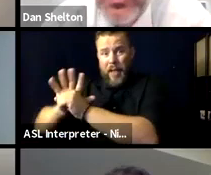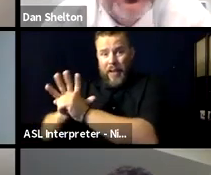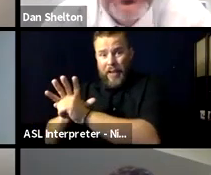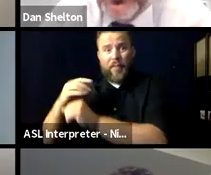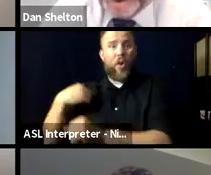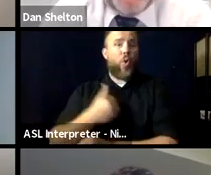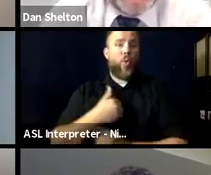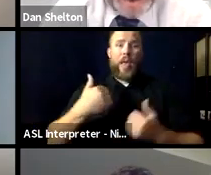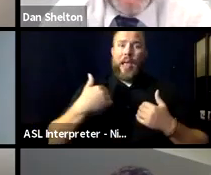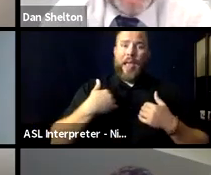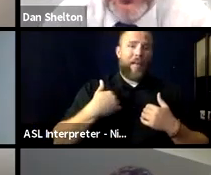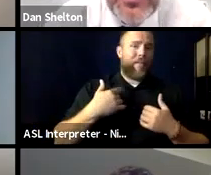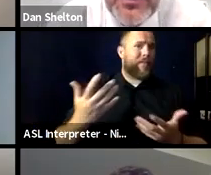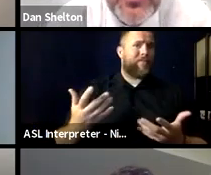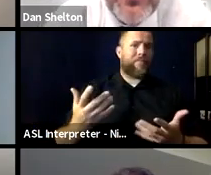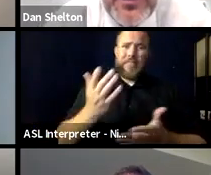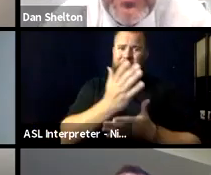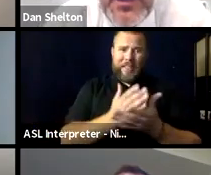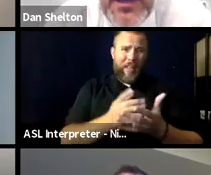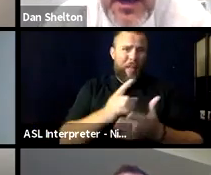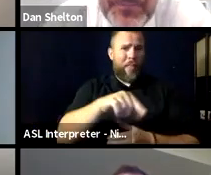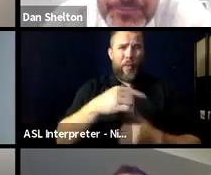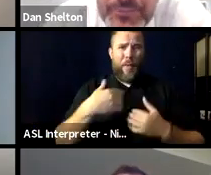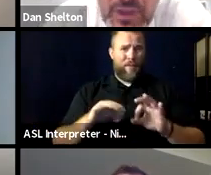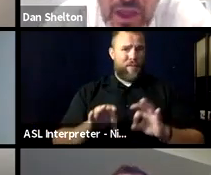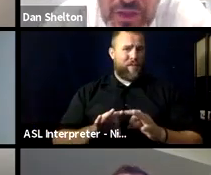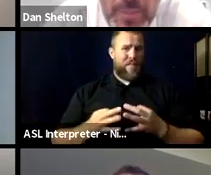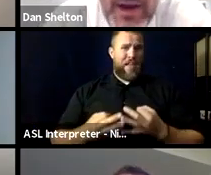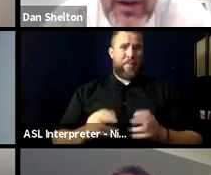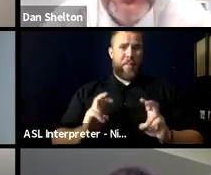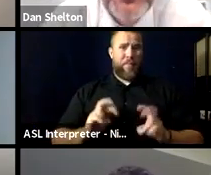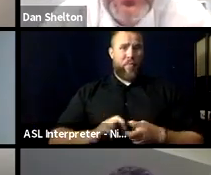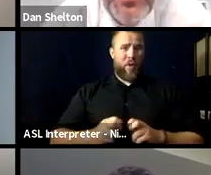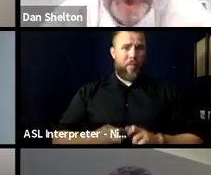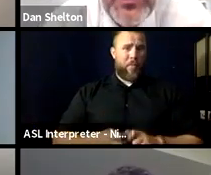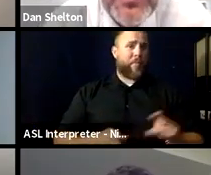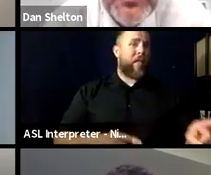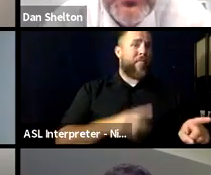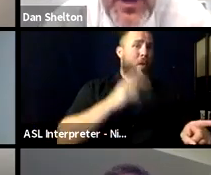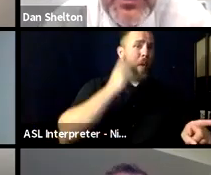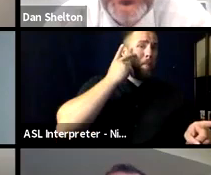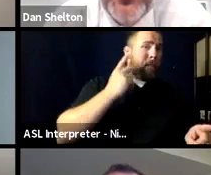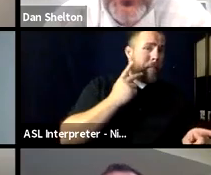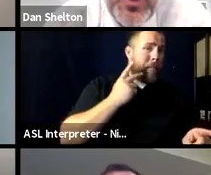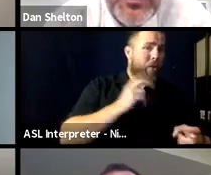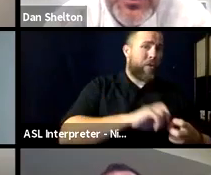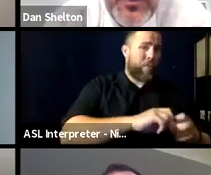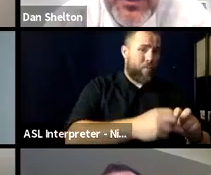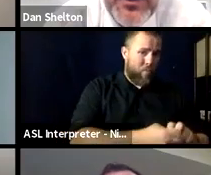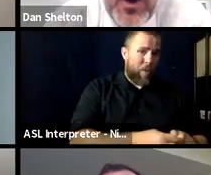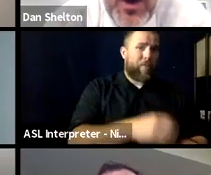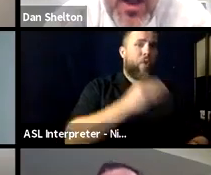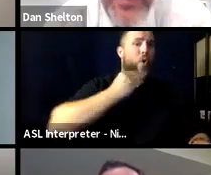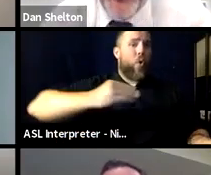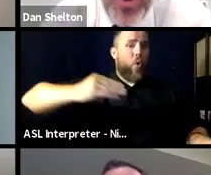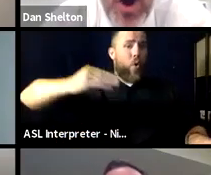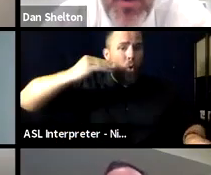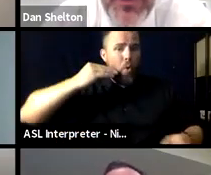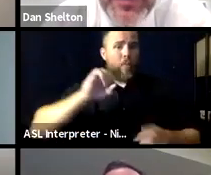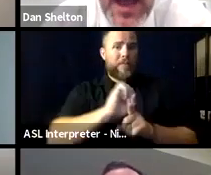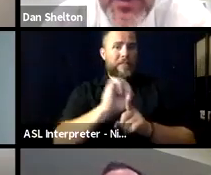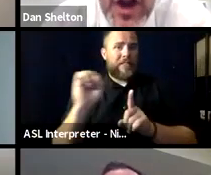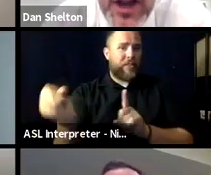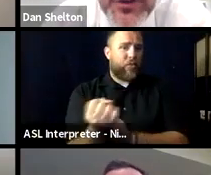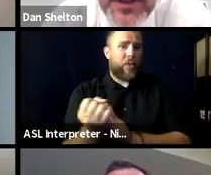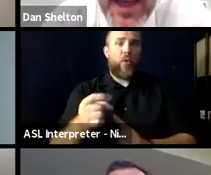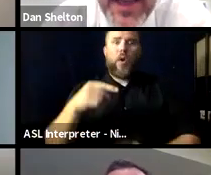family, due to potential issues with their parents' working situation or home situation, or they are home